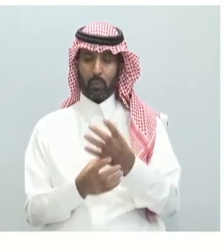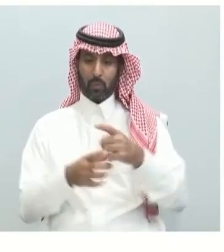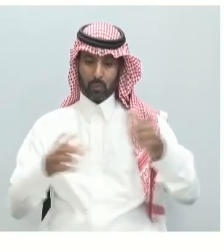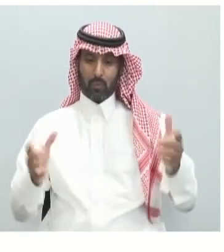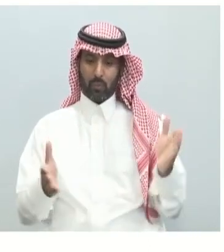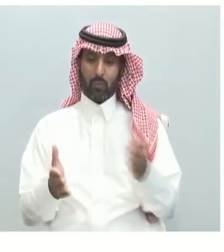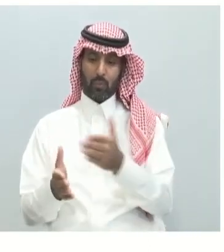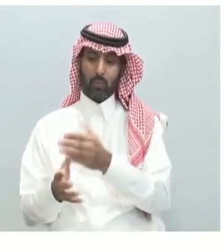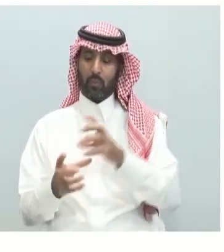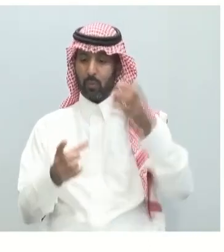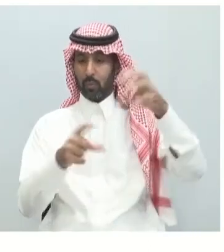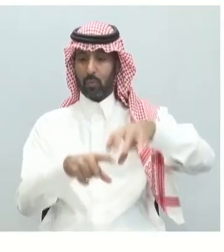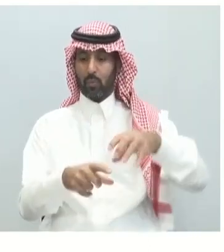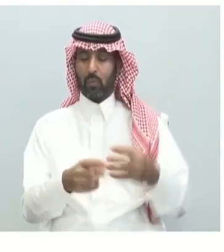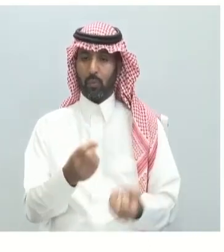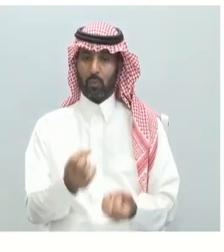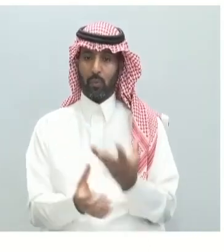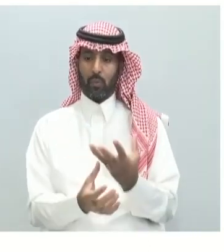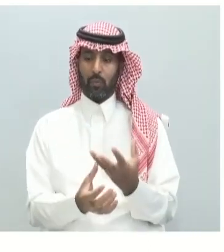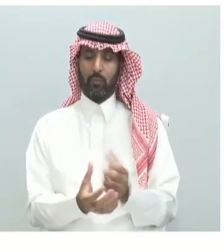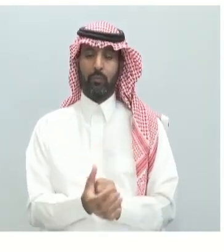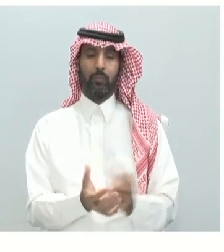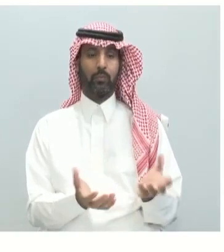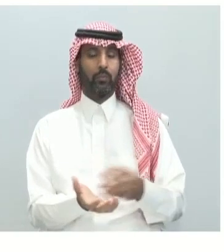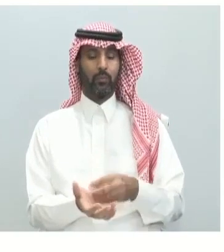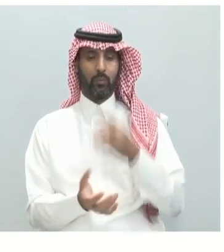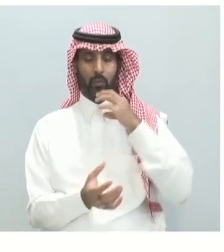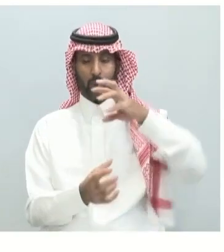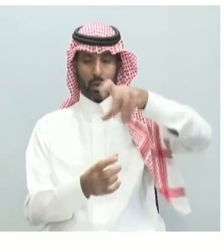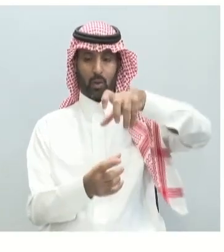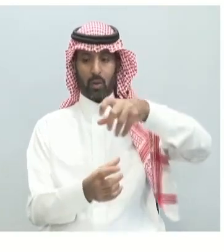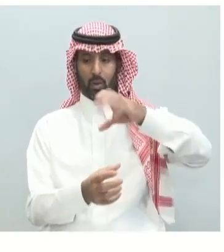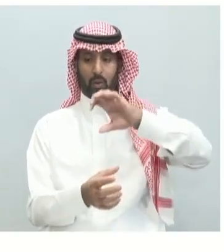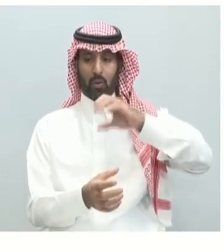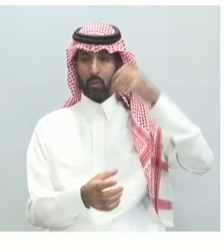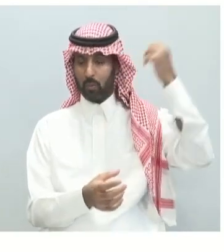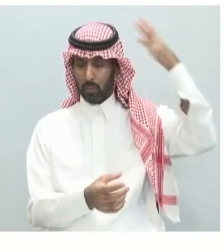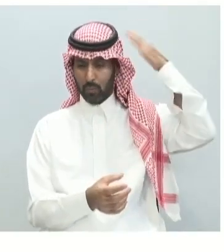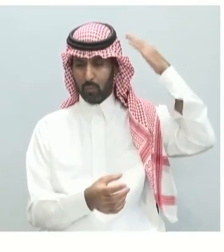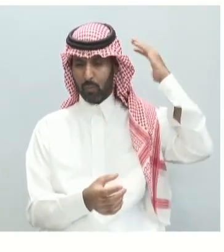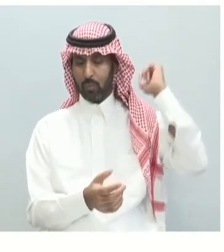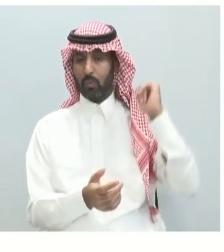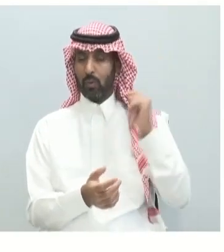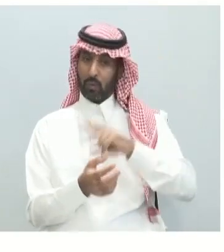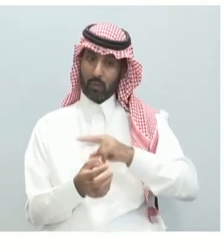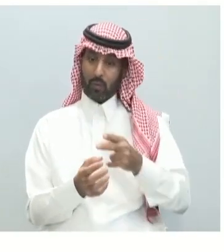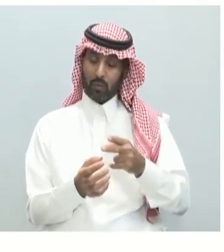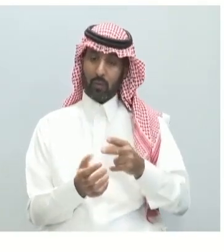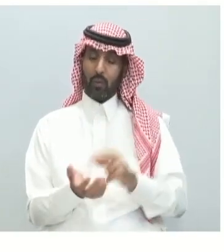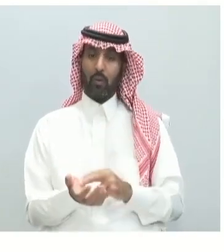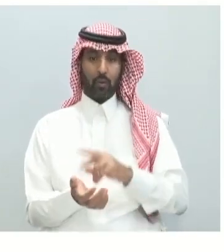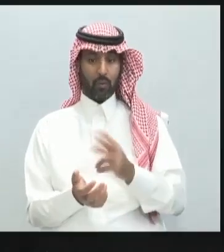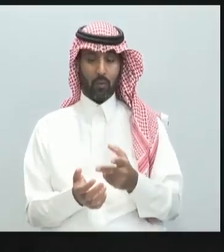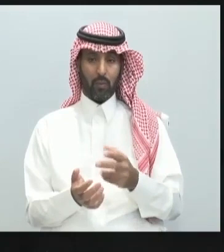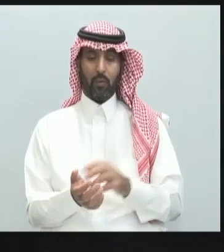with firewood instead of the gas. Local water supply. Do you have an alternative in your house for the local